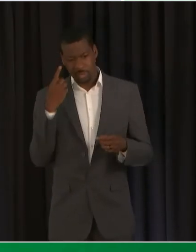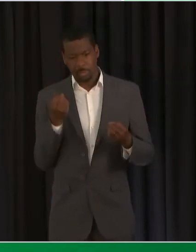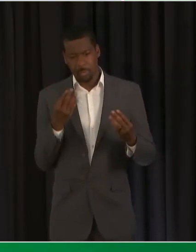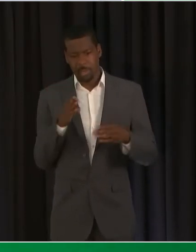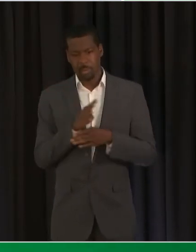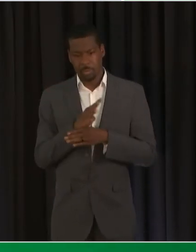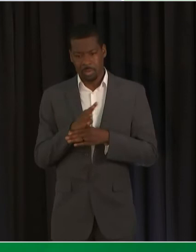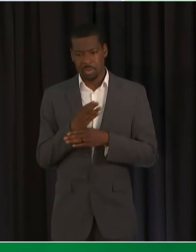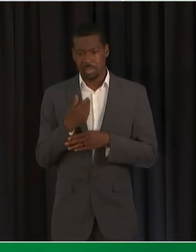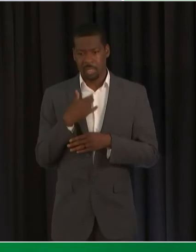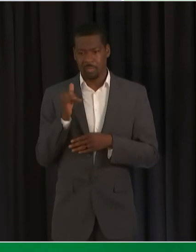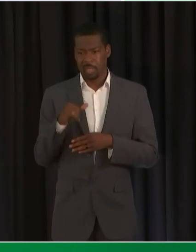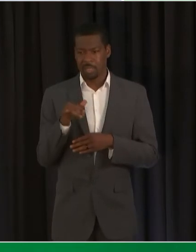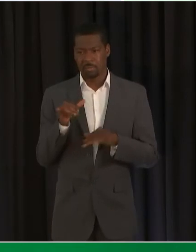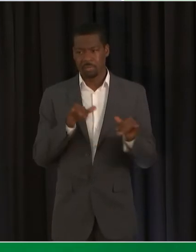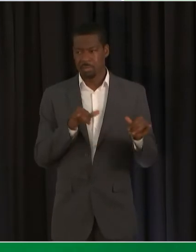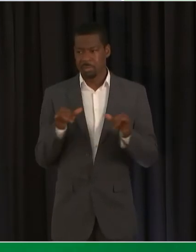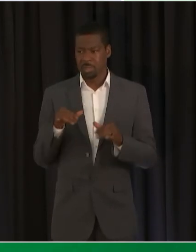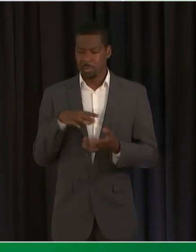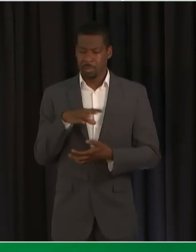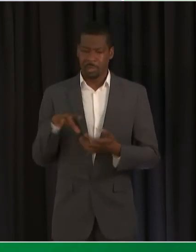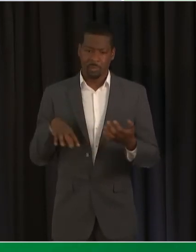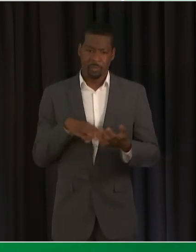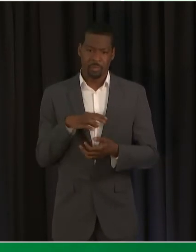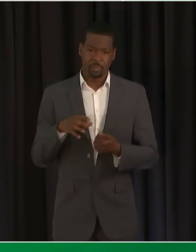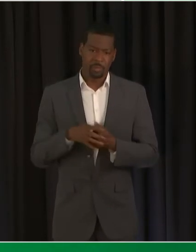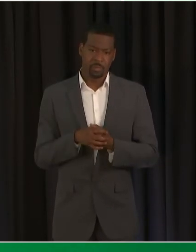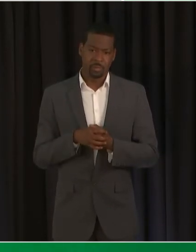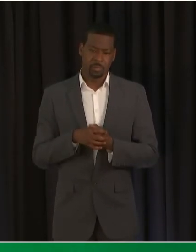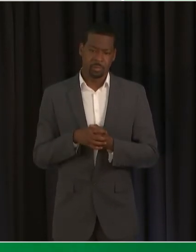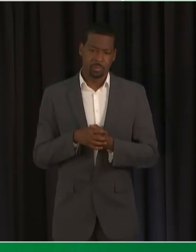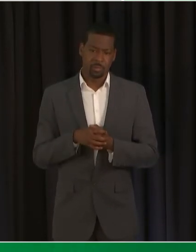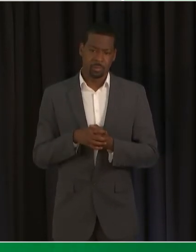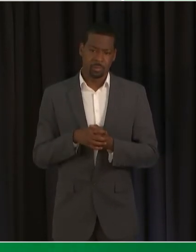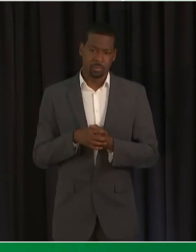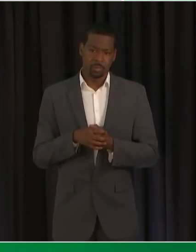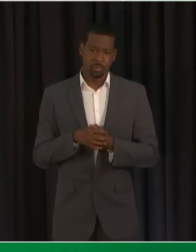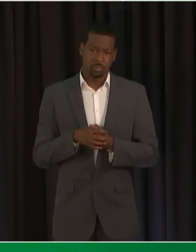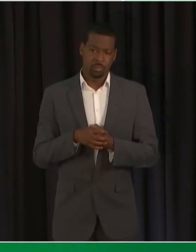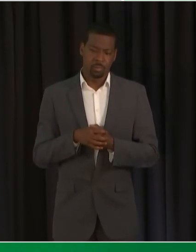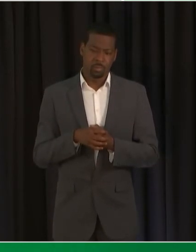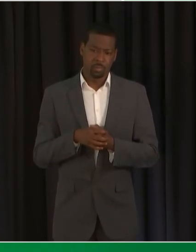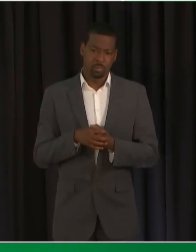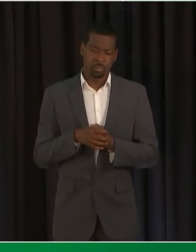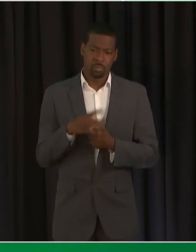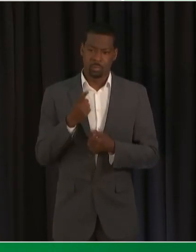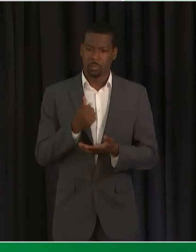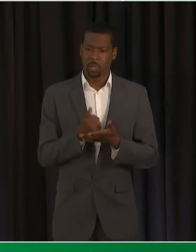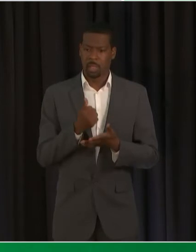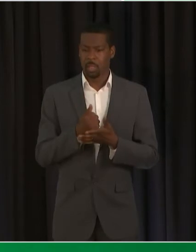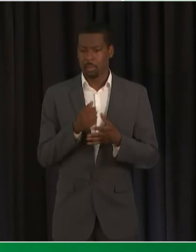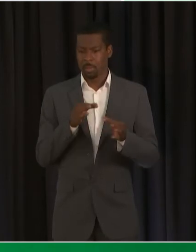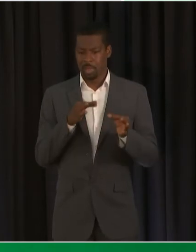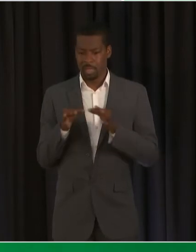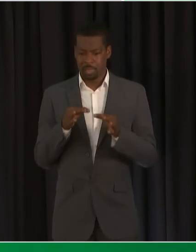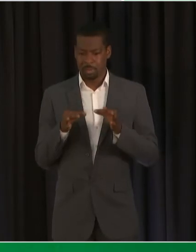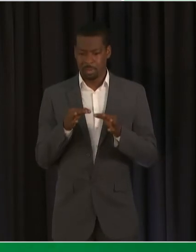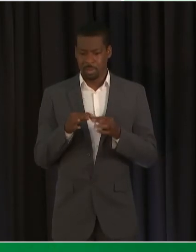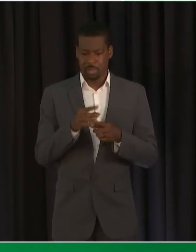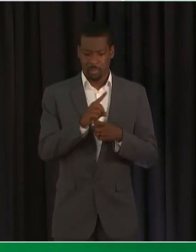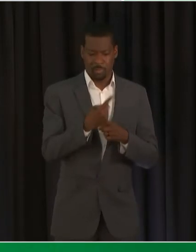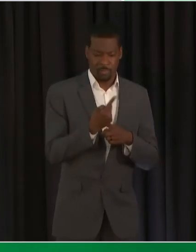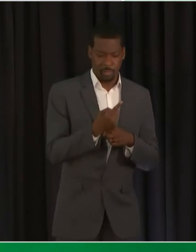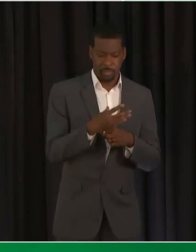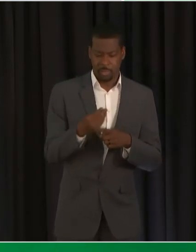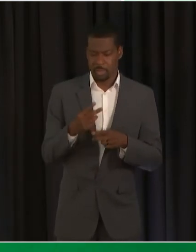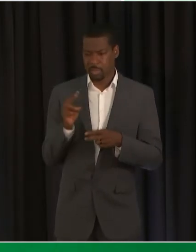same confusion, and maybe, Rod, you could speak to that contemplation, right, in terms of between a first and a